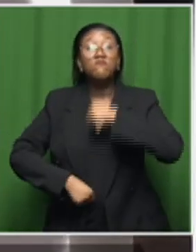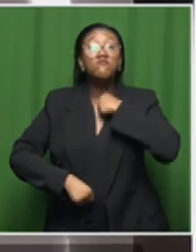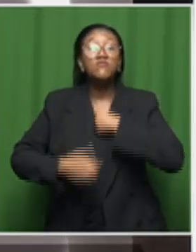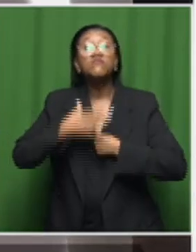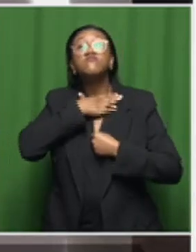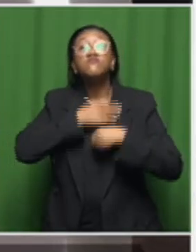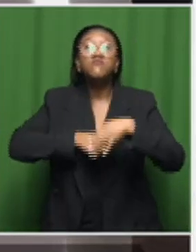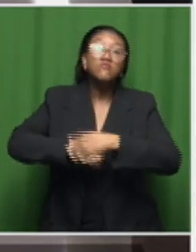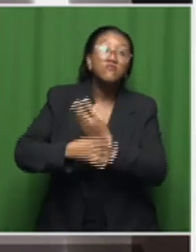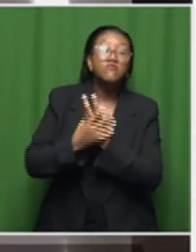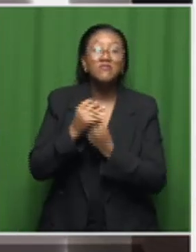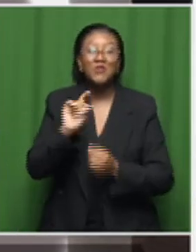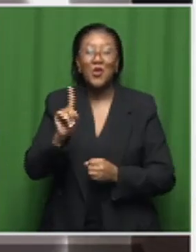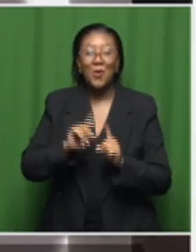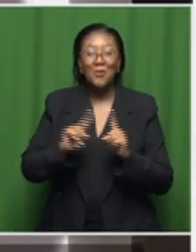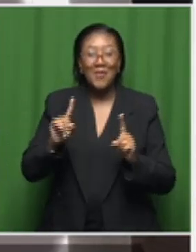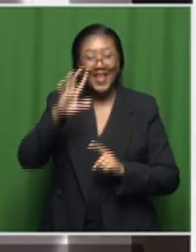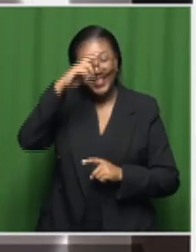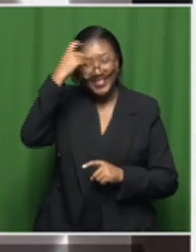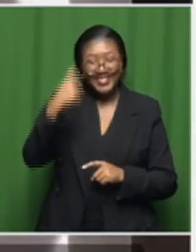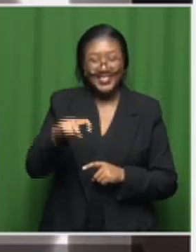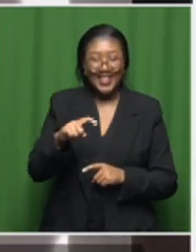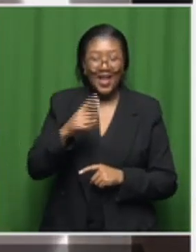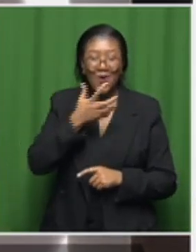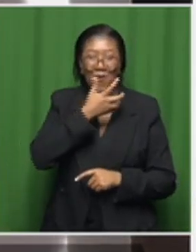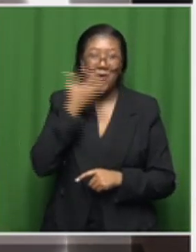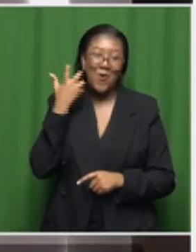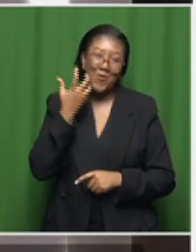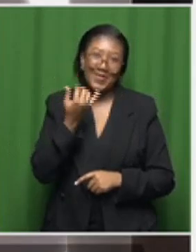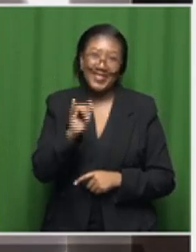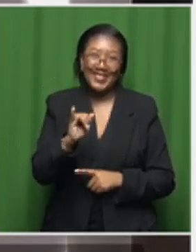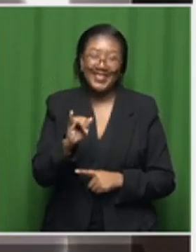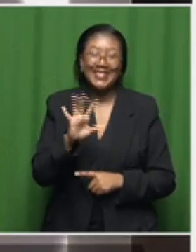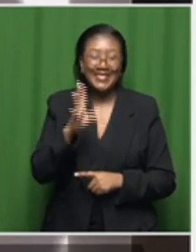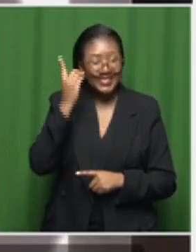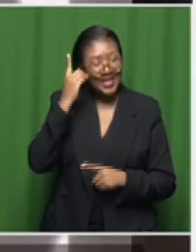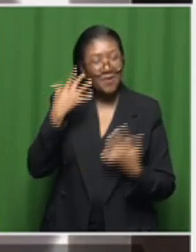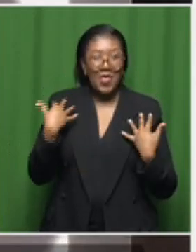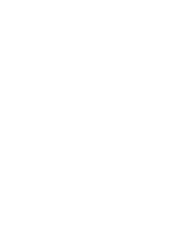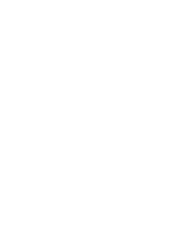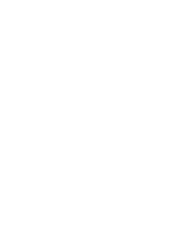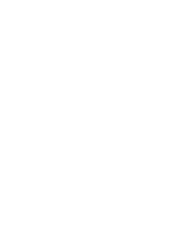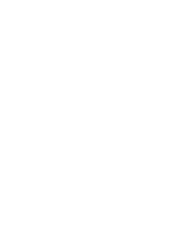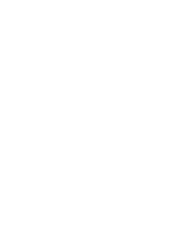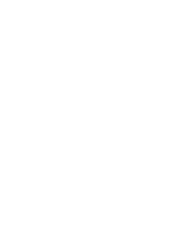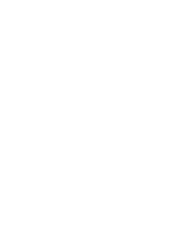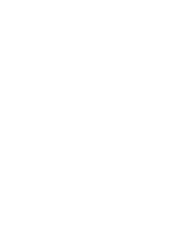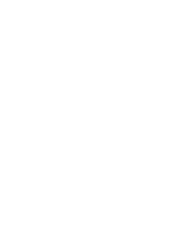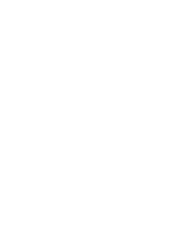country, actually. This is where the sun never stops shining. And that's a fact here in Durban.